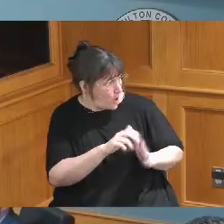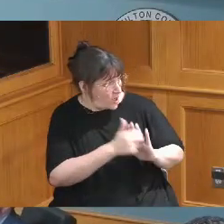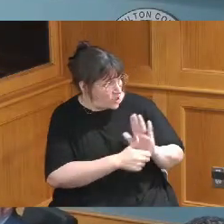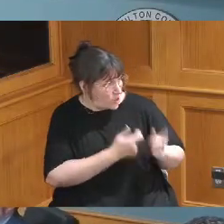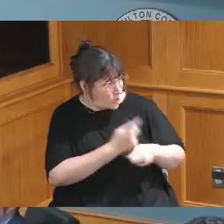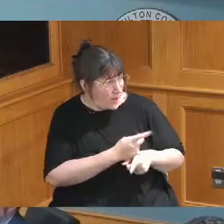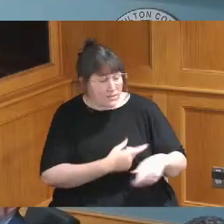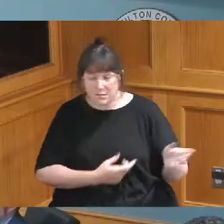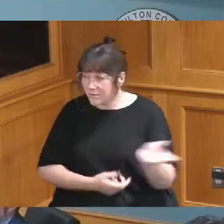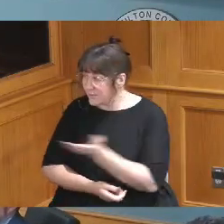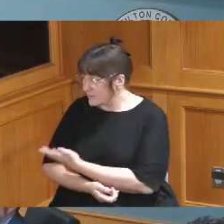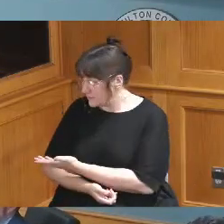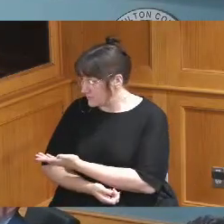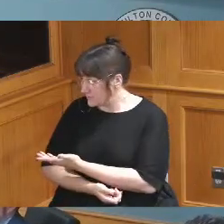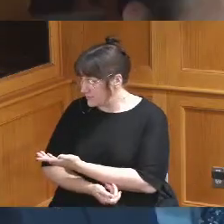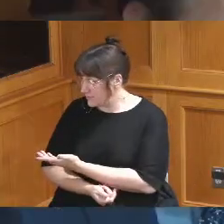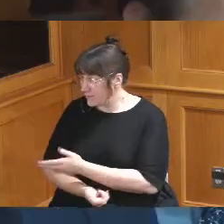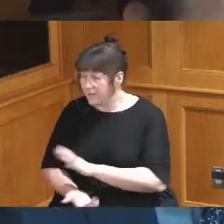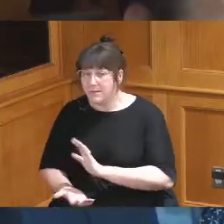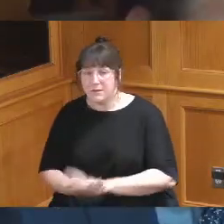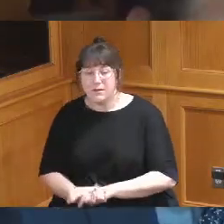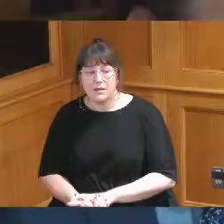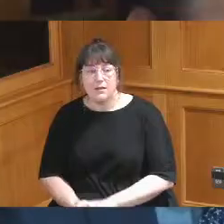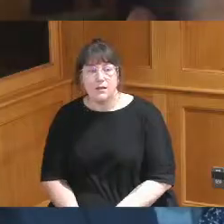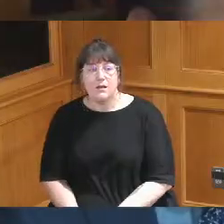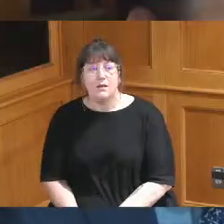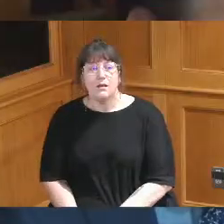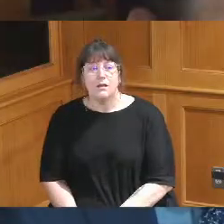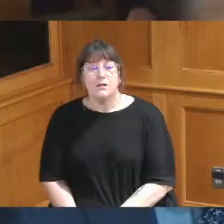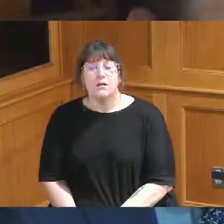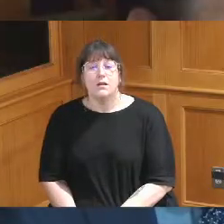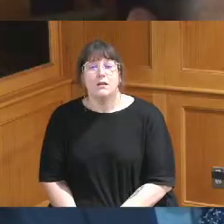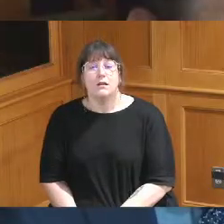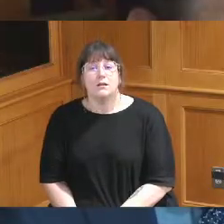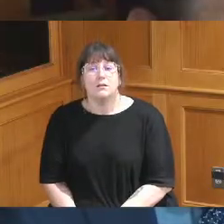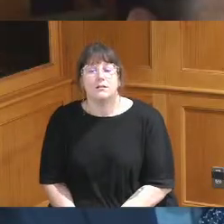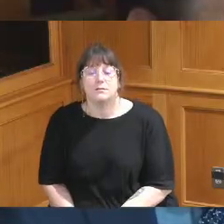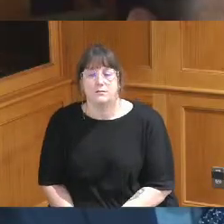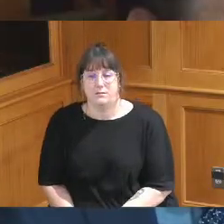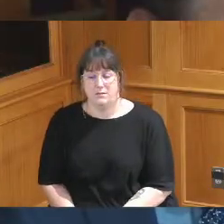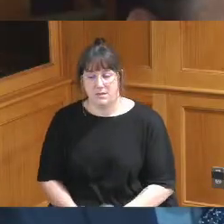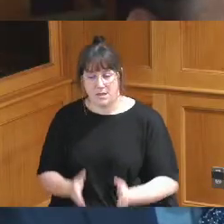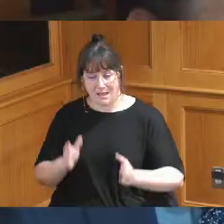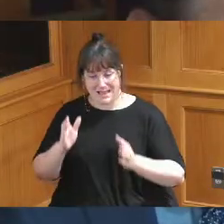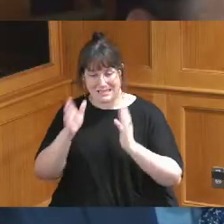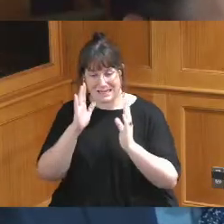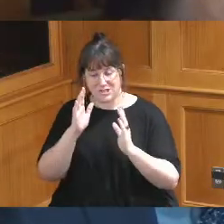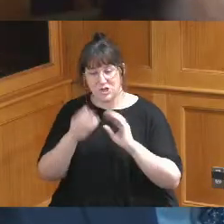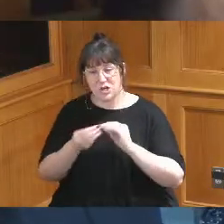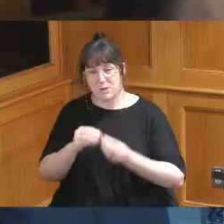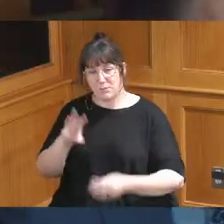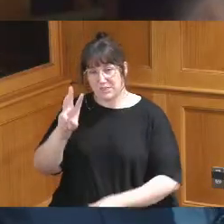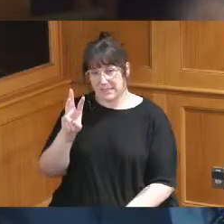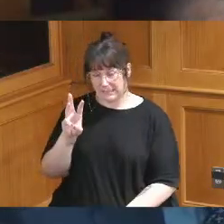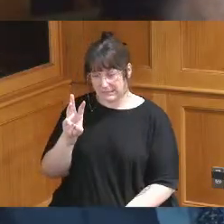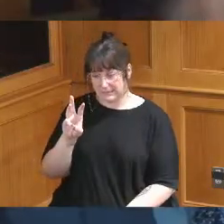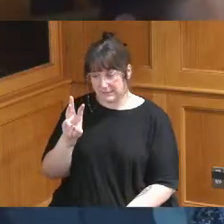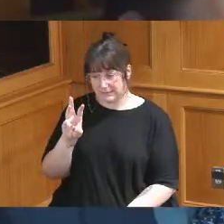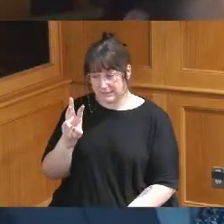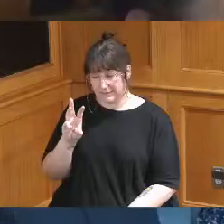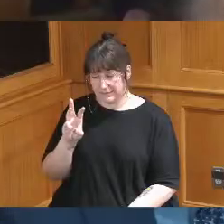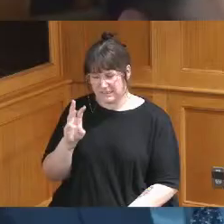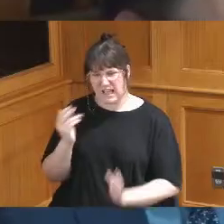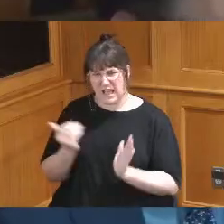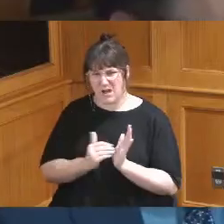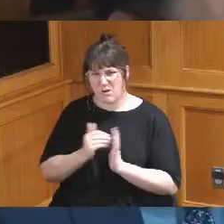Yep. Okay. Commissioner Reese. Okay. I wanted to bring attention just to item number 6. 'Cause I don't know how